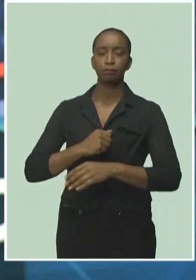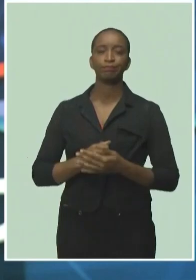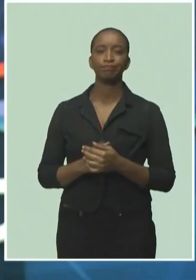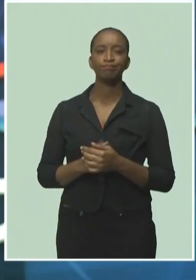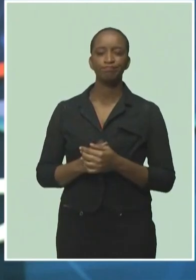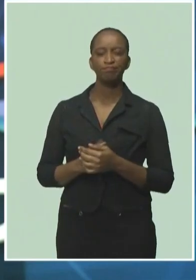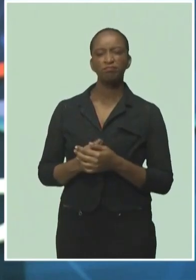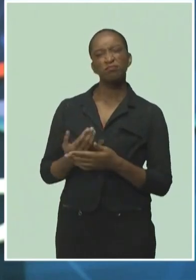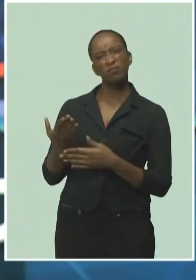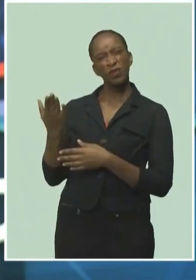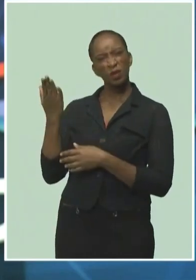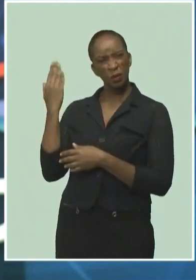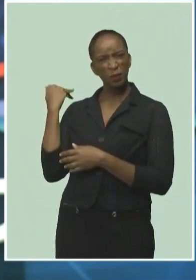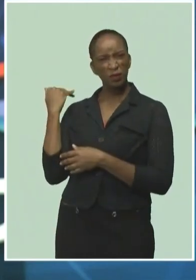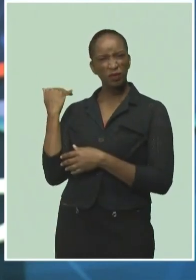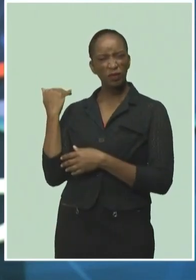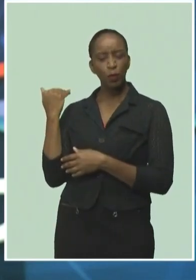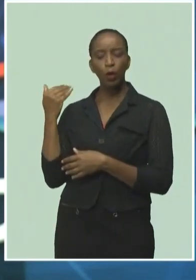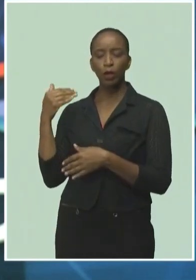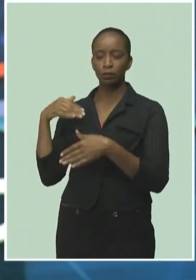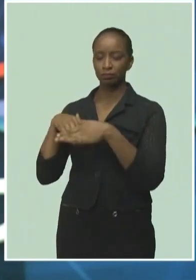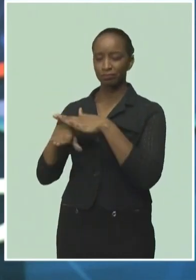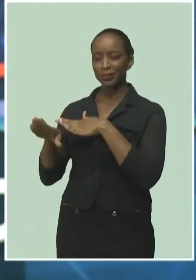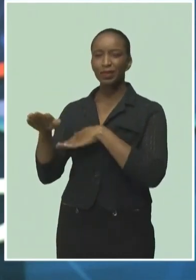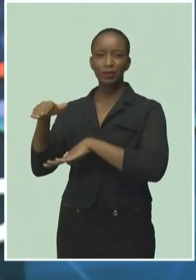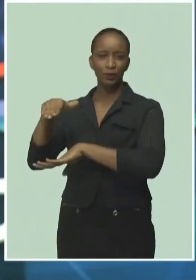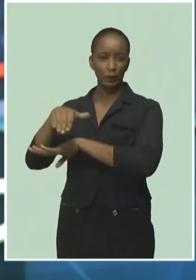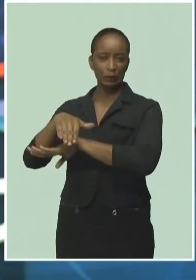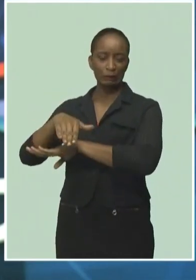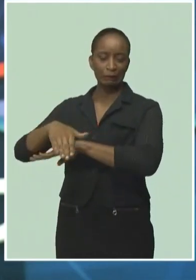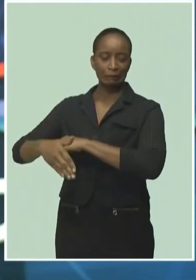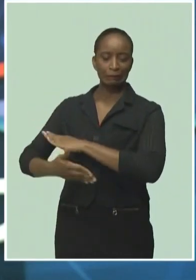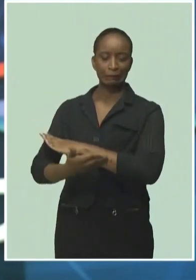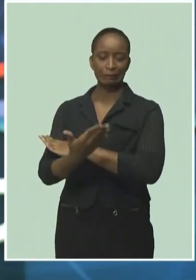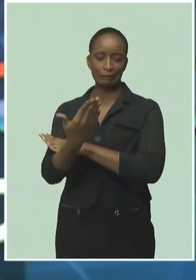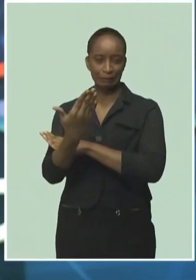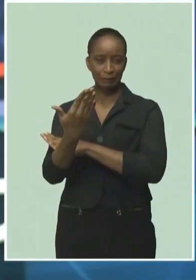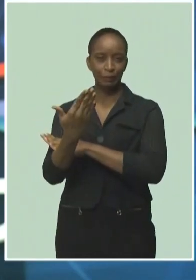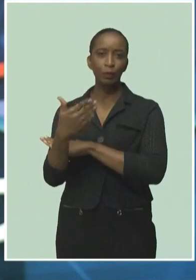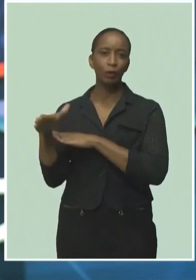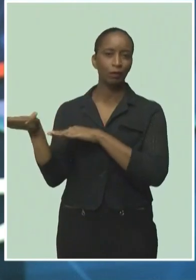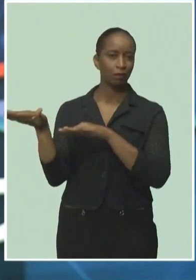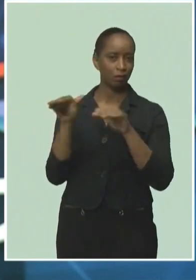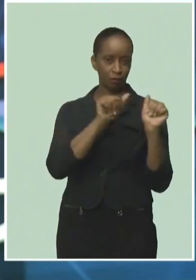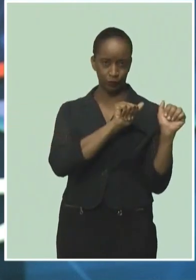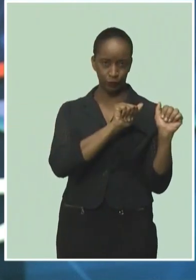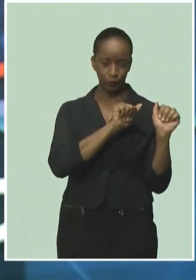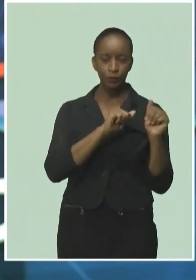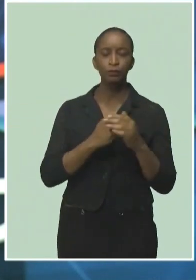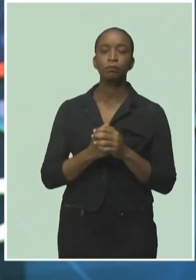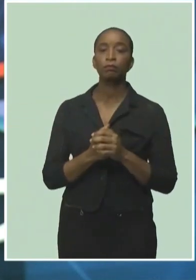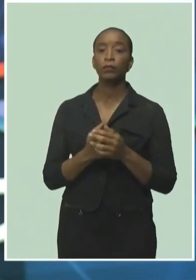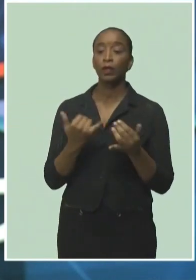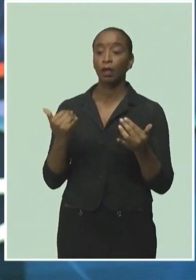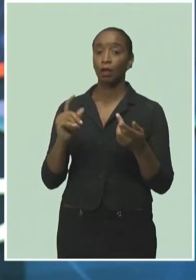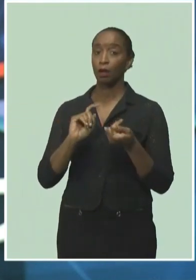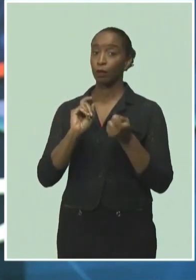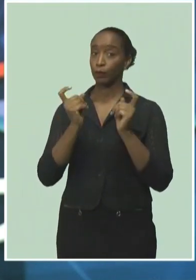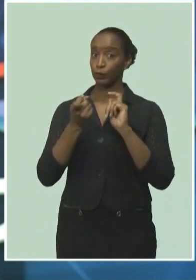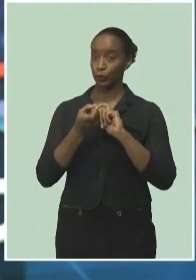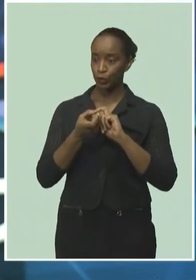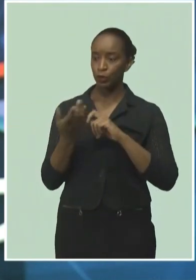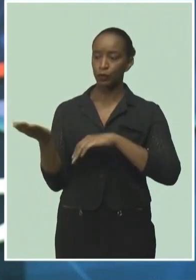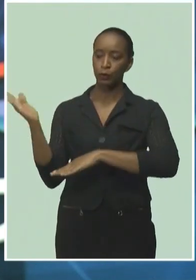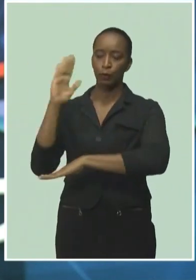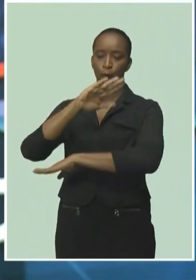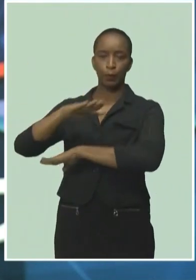were housed at the facility from 6 p.m. to 7 a.m. According to Mr. Safri, the 24-hour shelter was officially opened